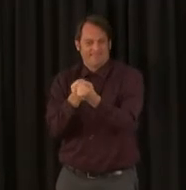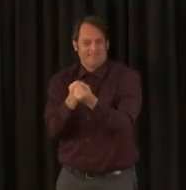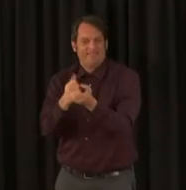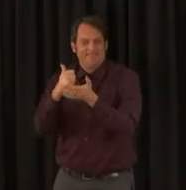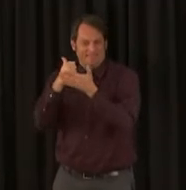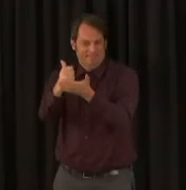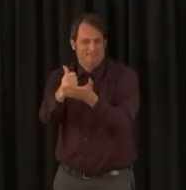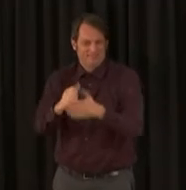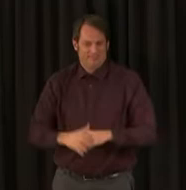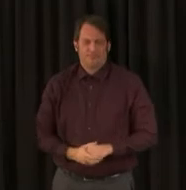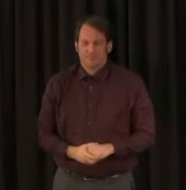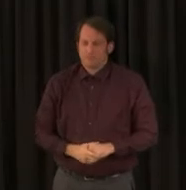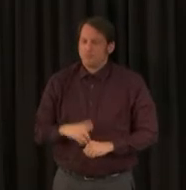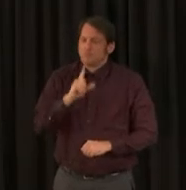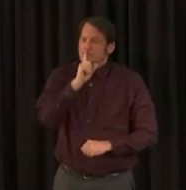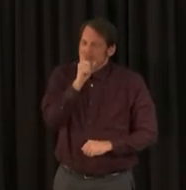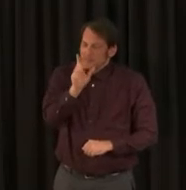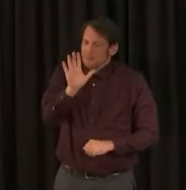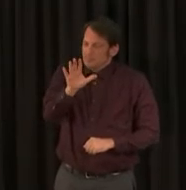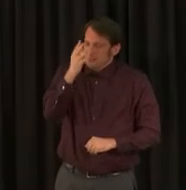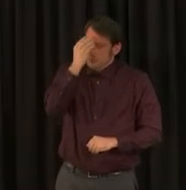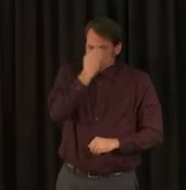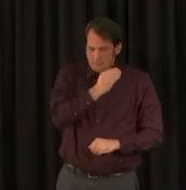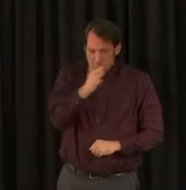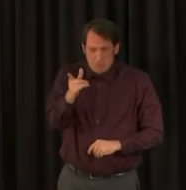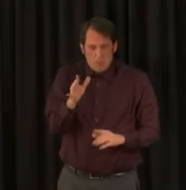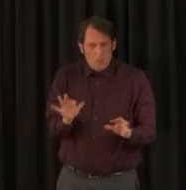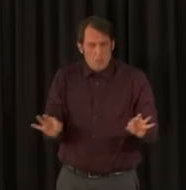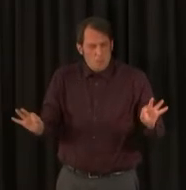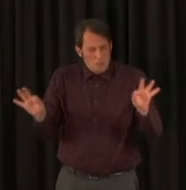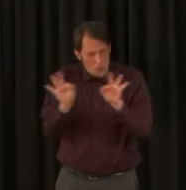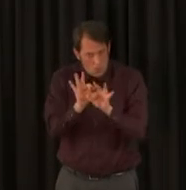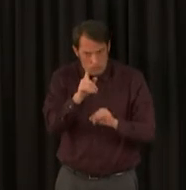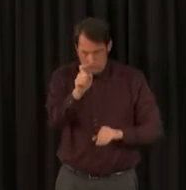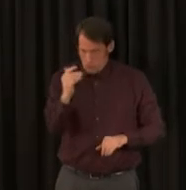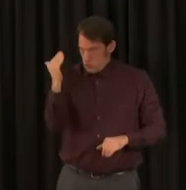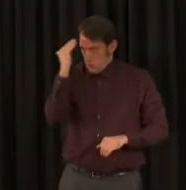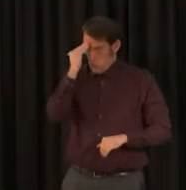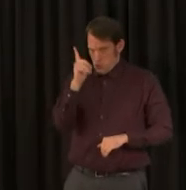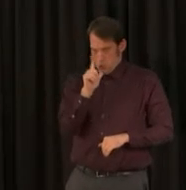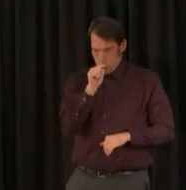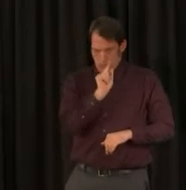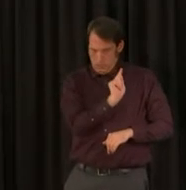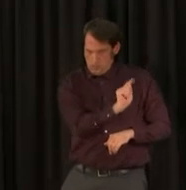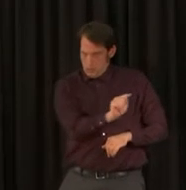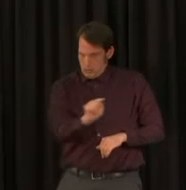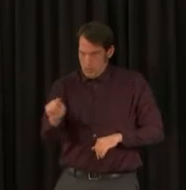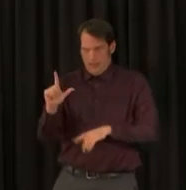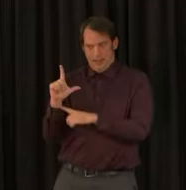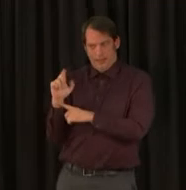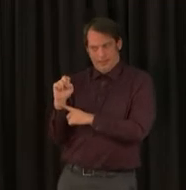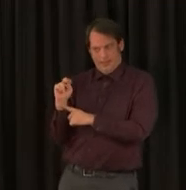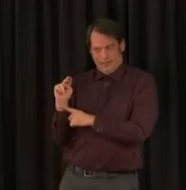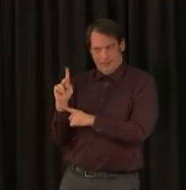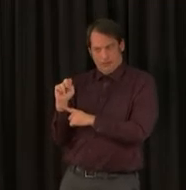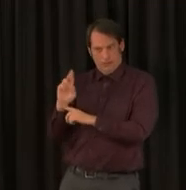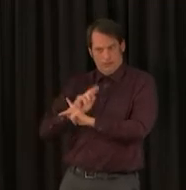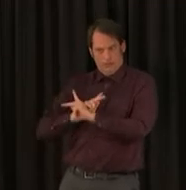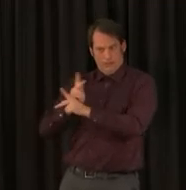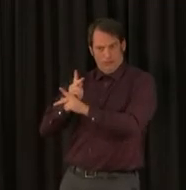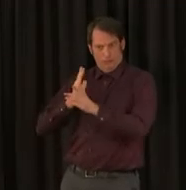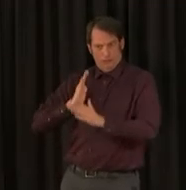most importantly, you need to make sure you know who your lender is if you're going for the PPP. And I'm not going to step too much on